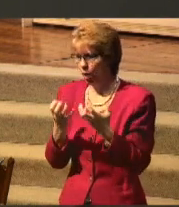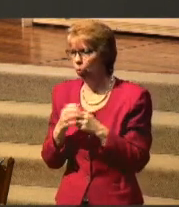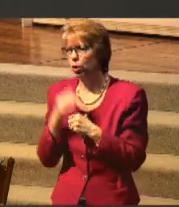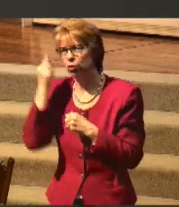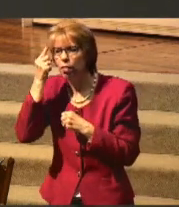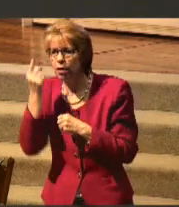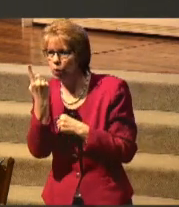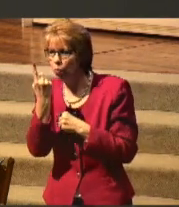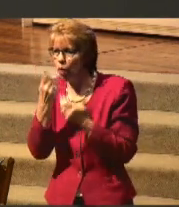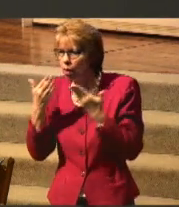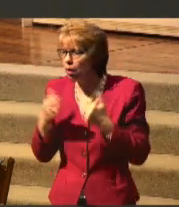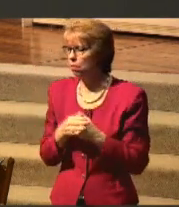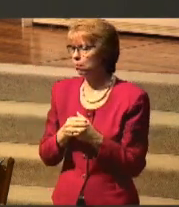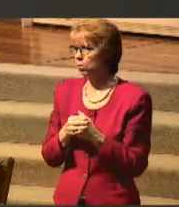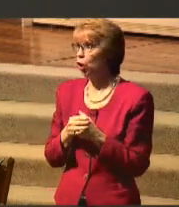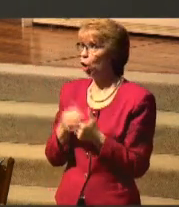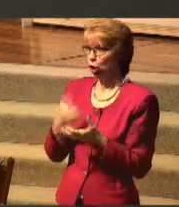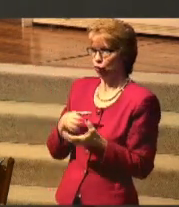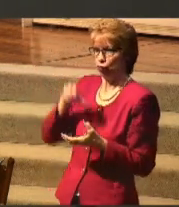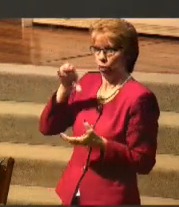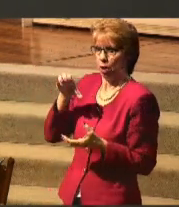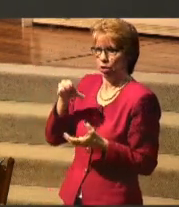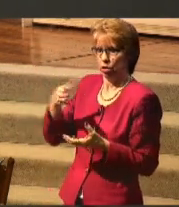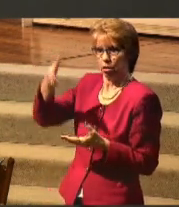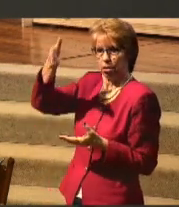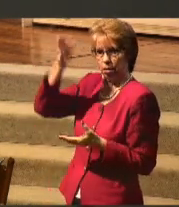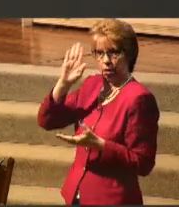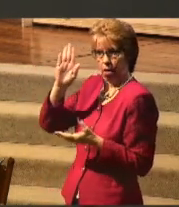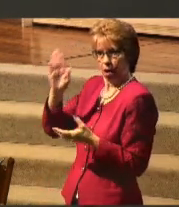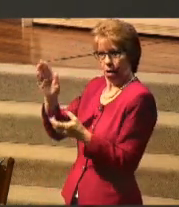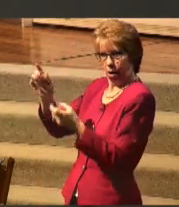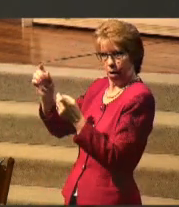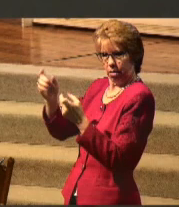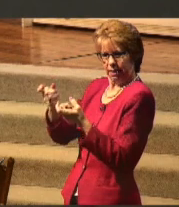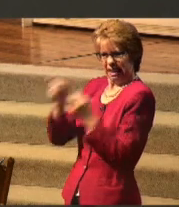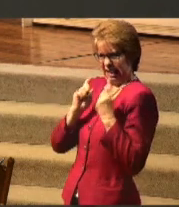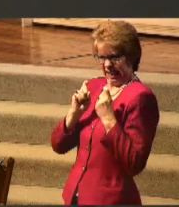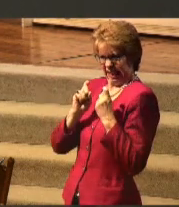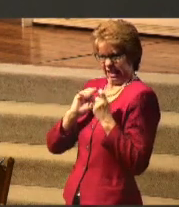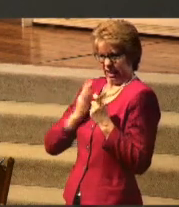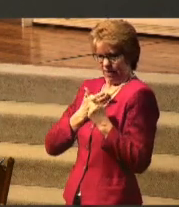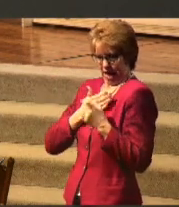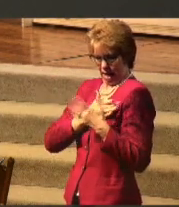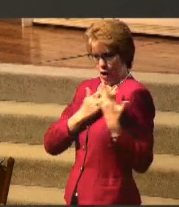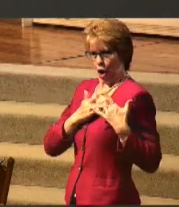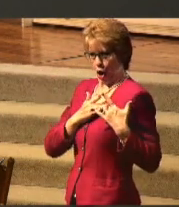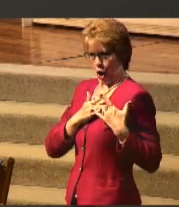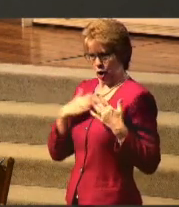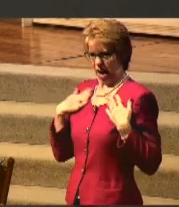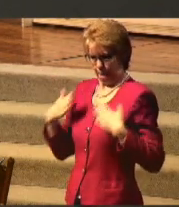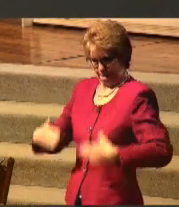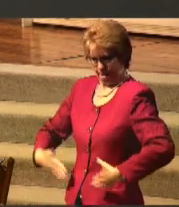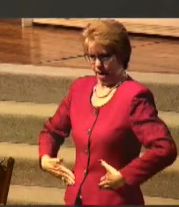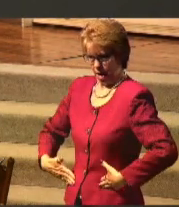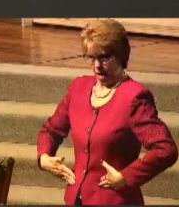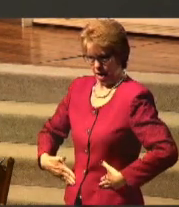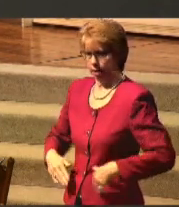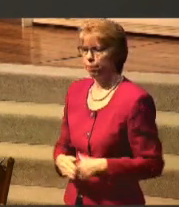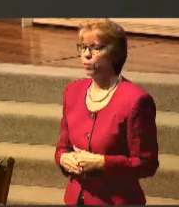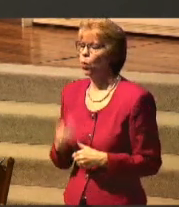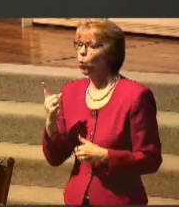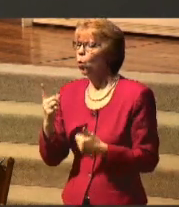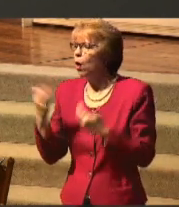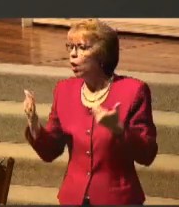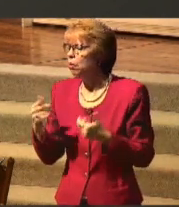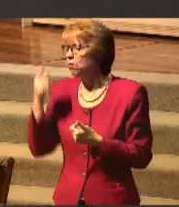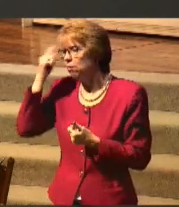about this treasure that God has placed in earthen vessels, placed in our heart. And the first thought I'd like you to jot